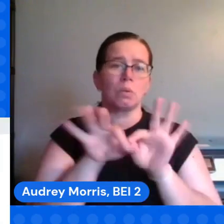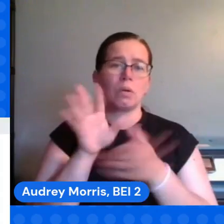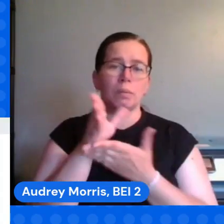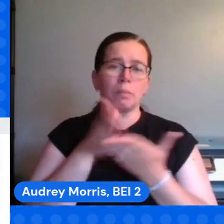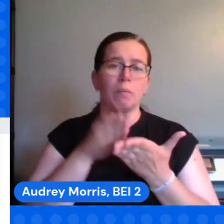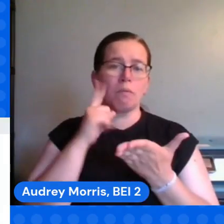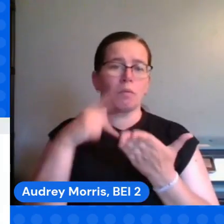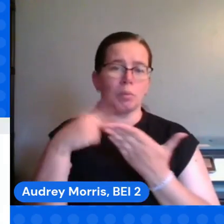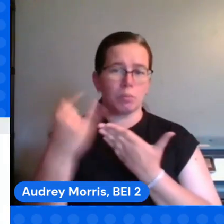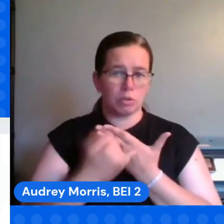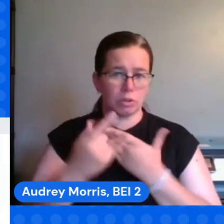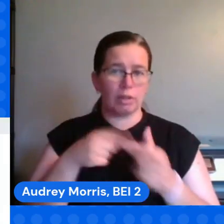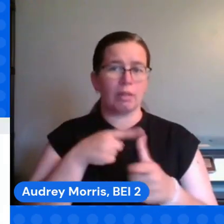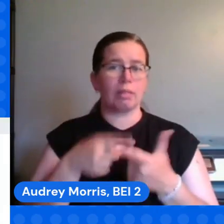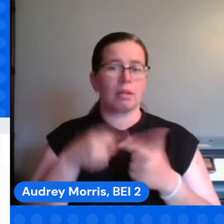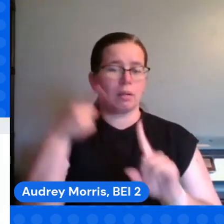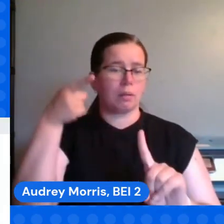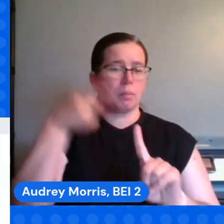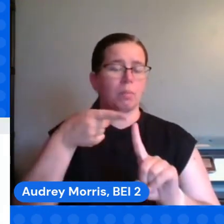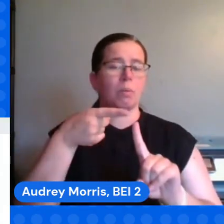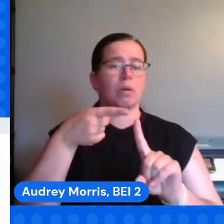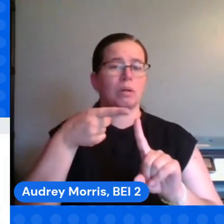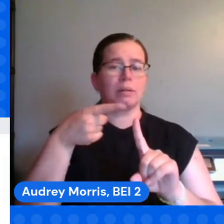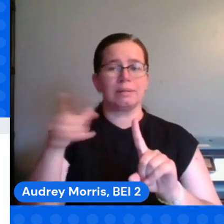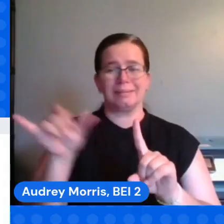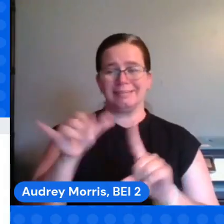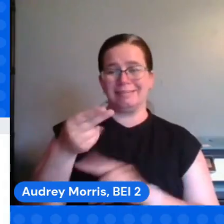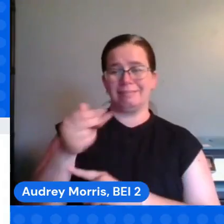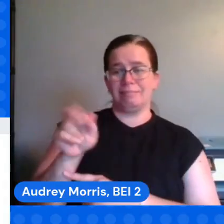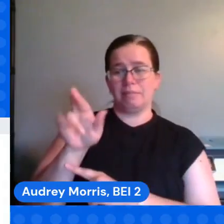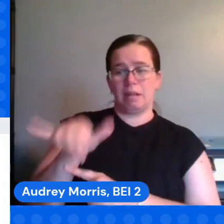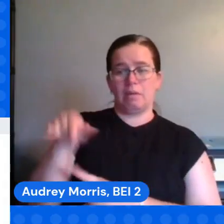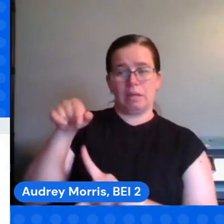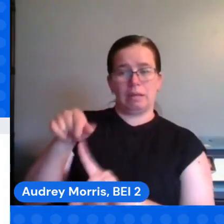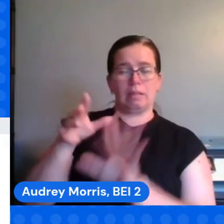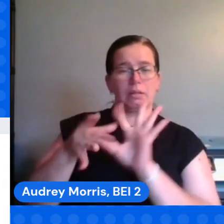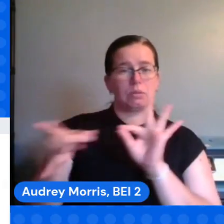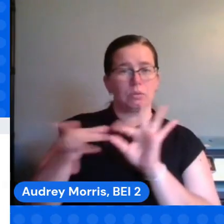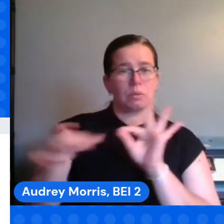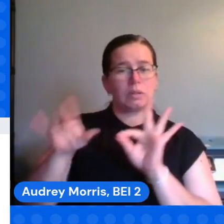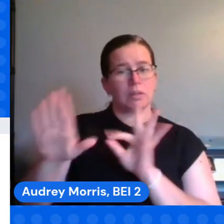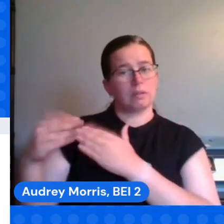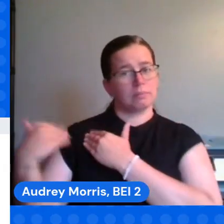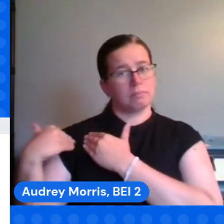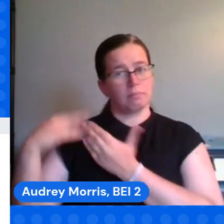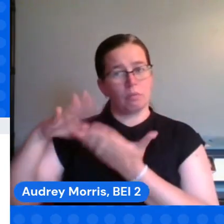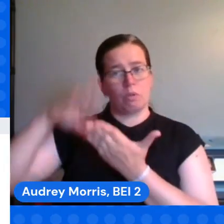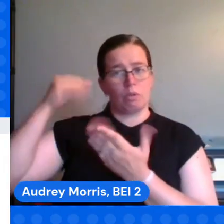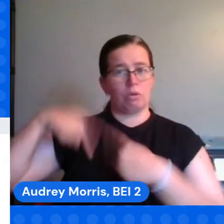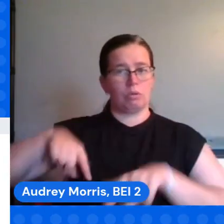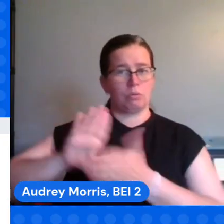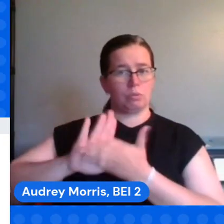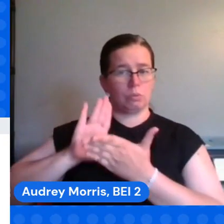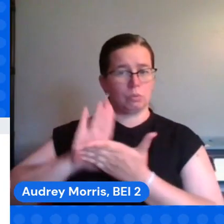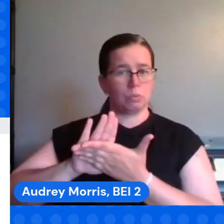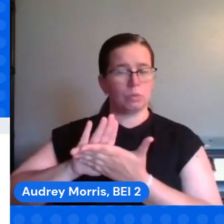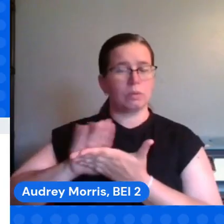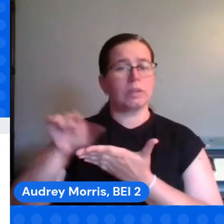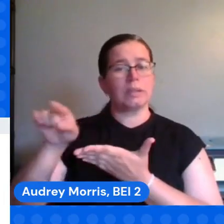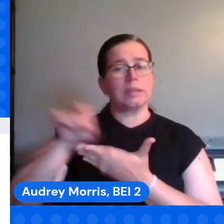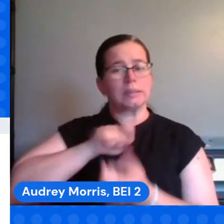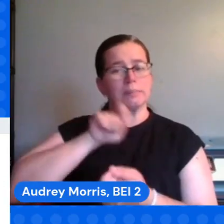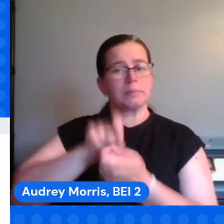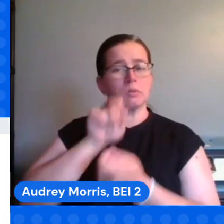then to the point of what Harry in this instance was charged with learning in school, he specifically